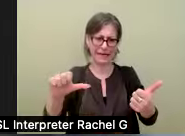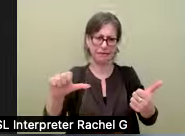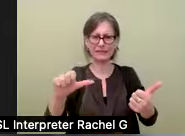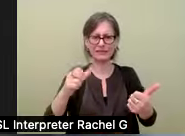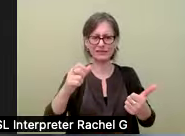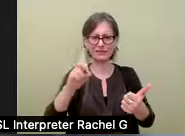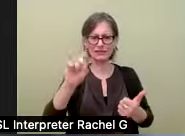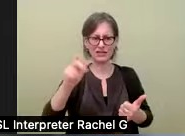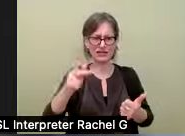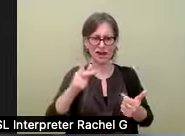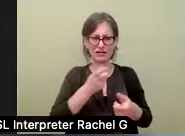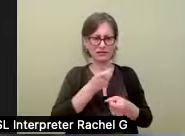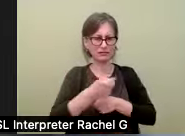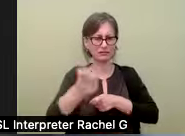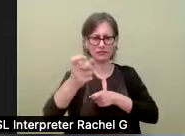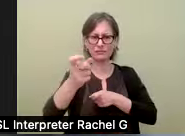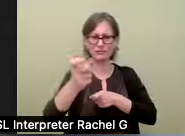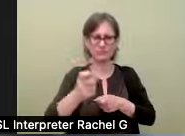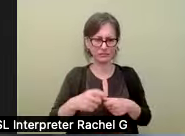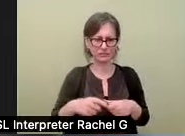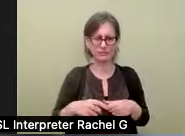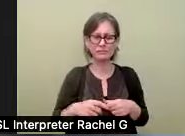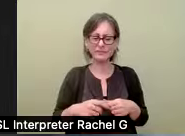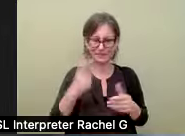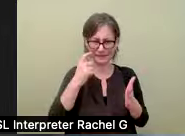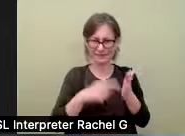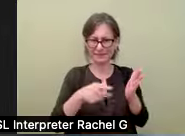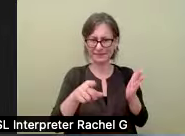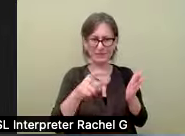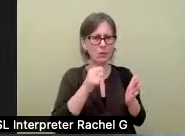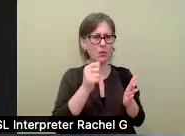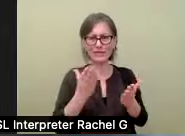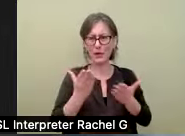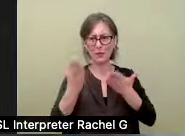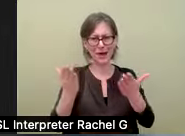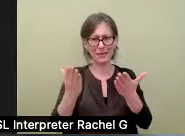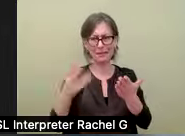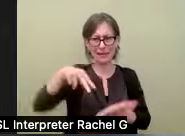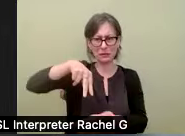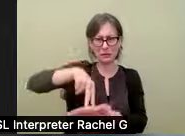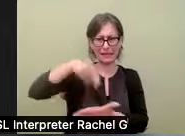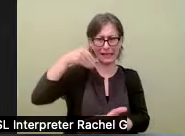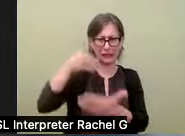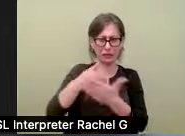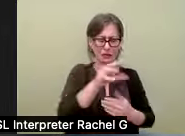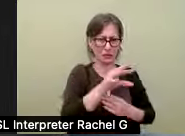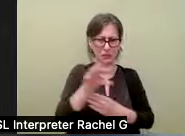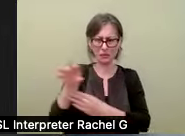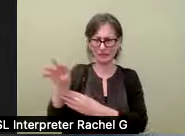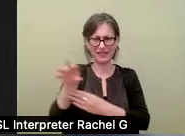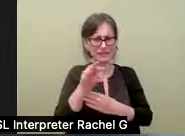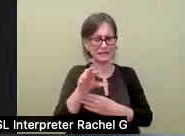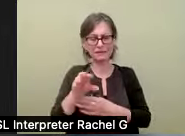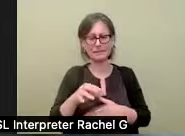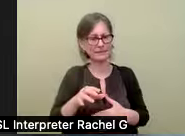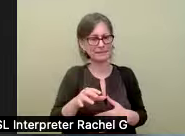the docks and the boats. And we definitely don't recommend that you stand along the side of the water as these people are doing in this